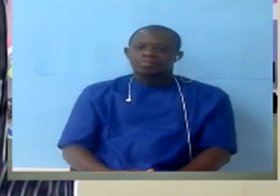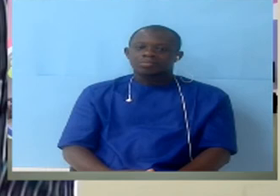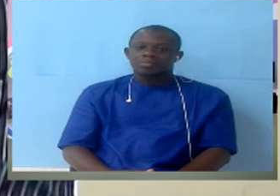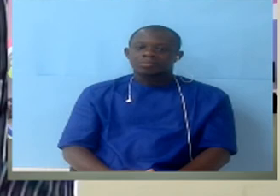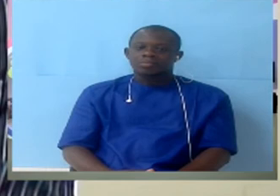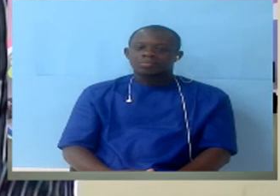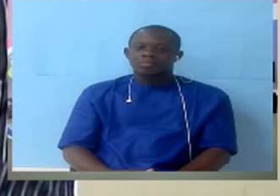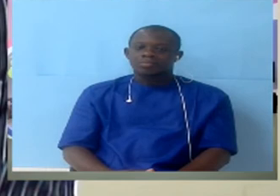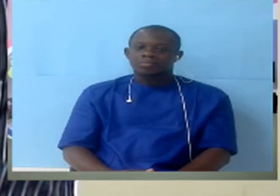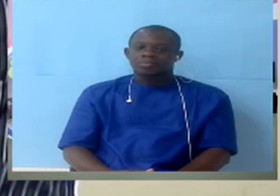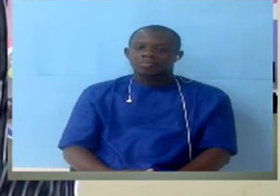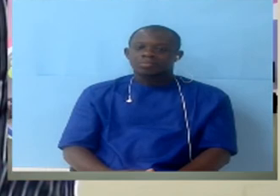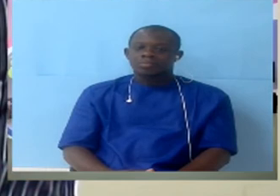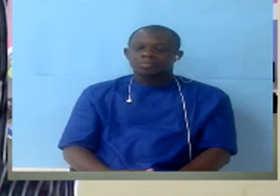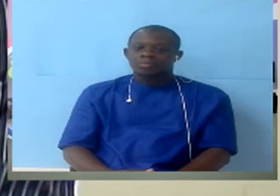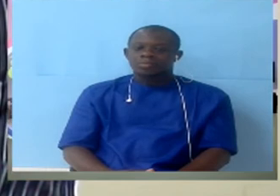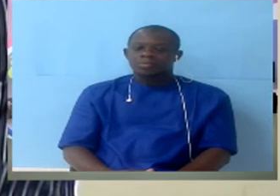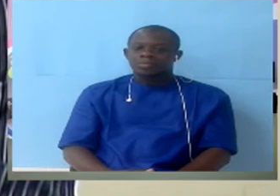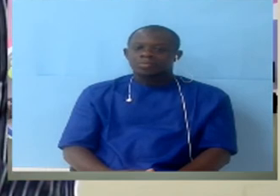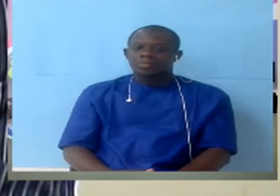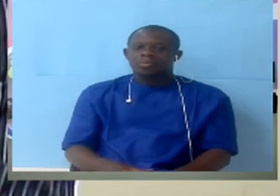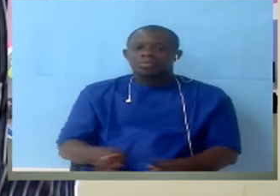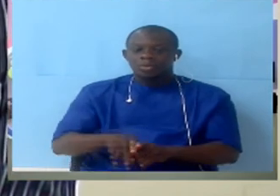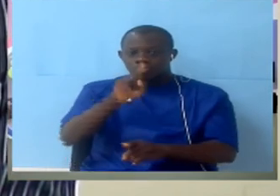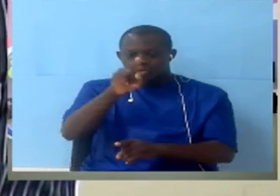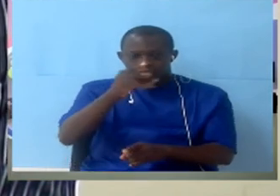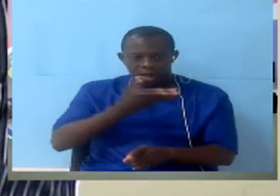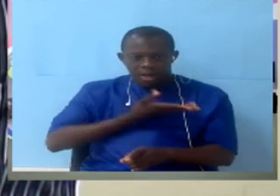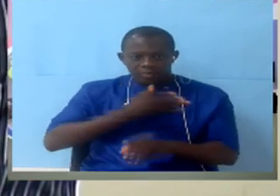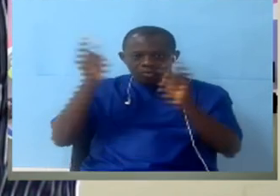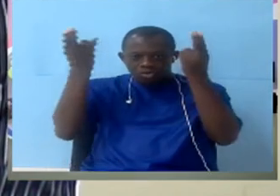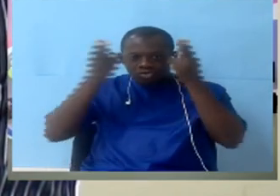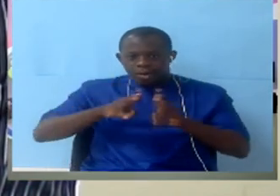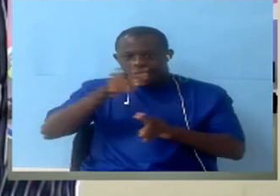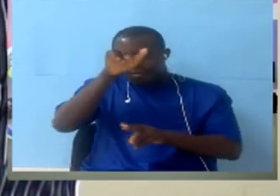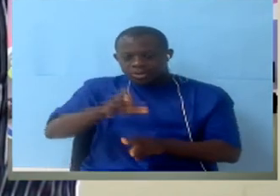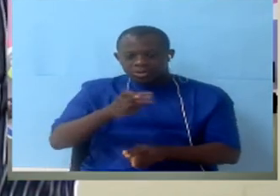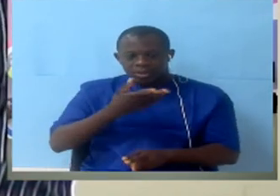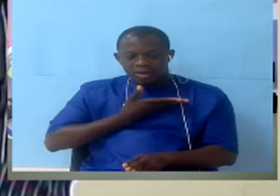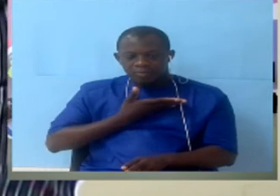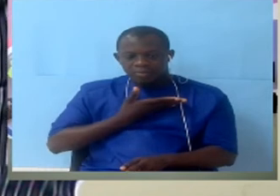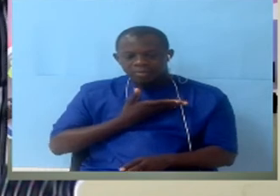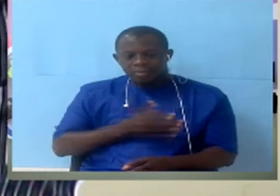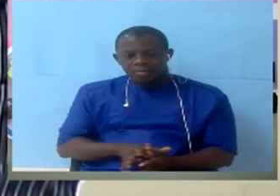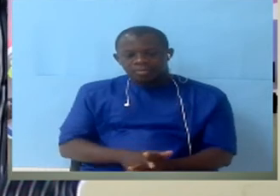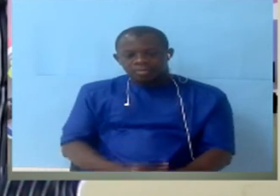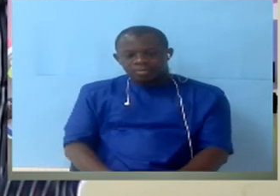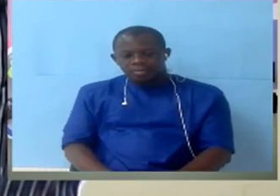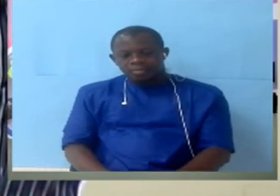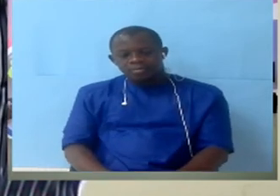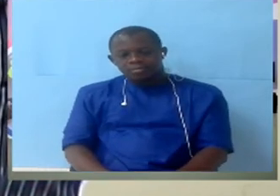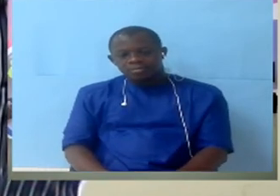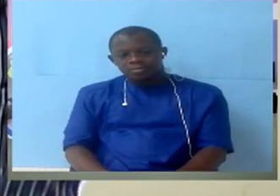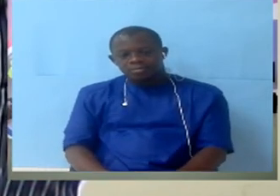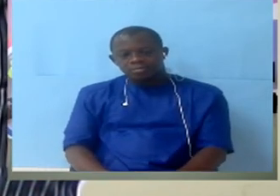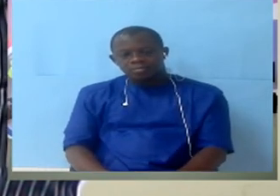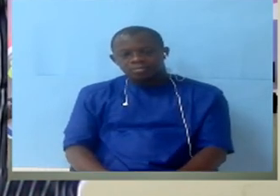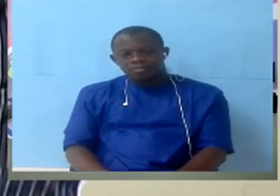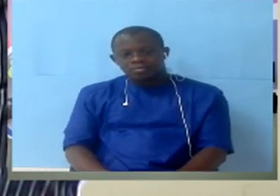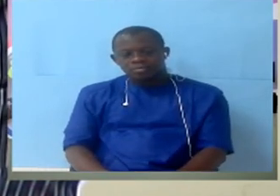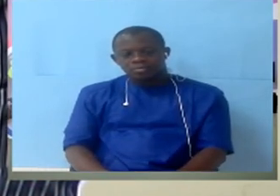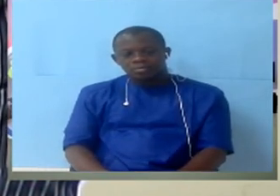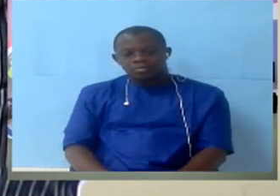Were you allowed the services of a lawyer? Ebe silo di le bang puru yela lawyer ni ni ba member lolo